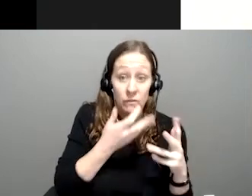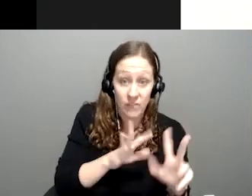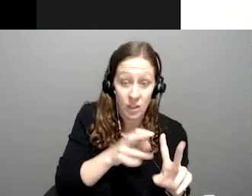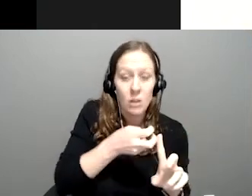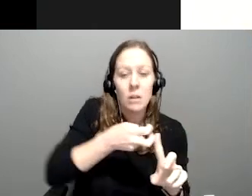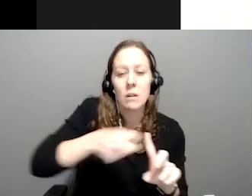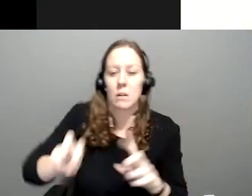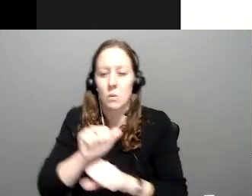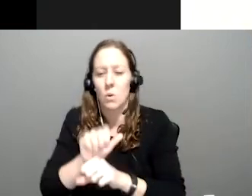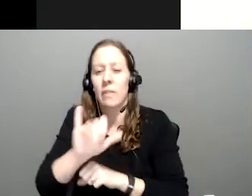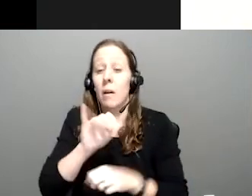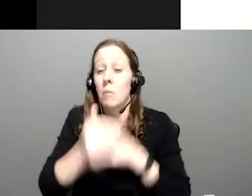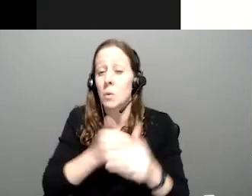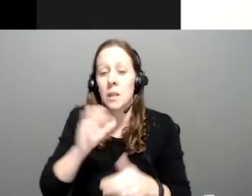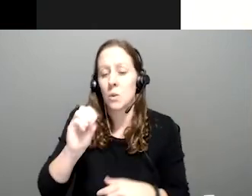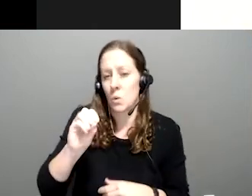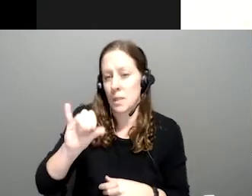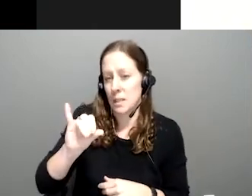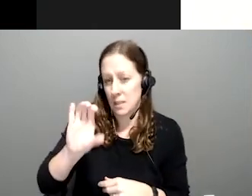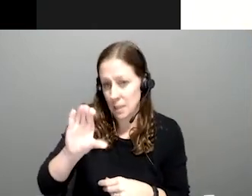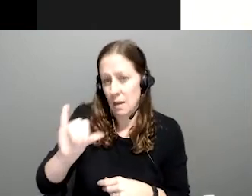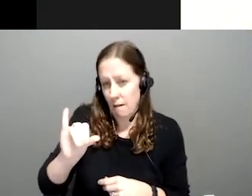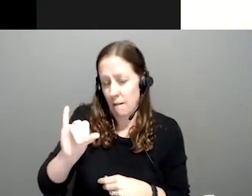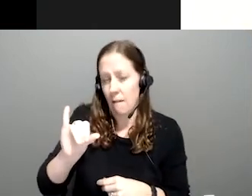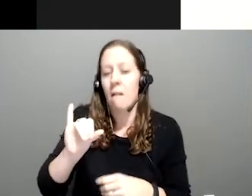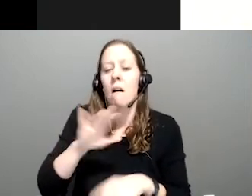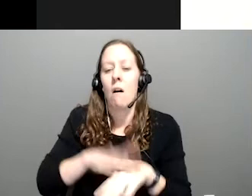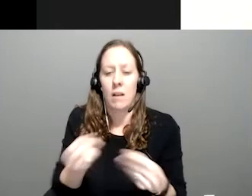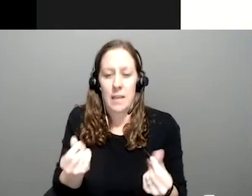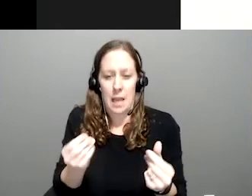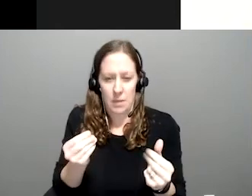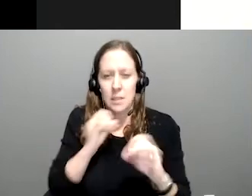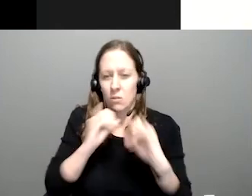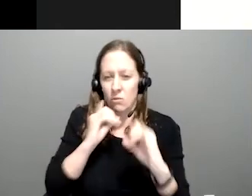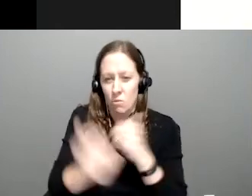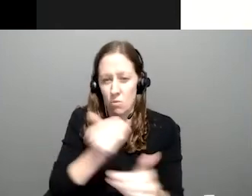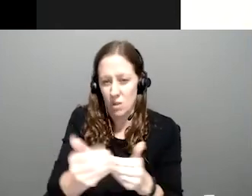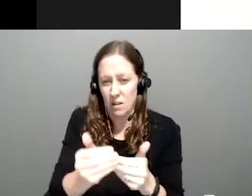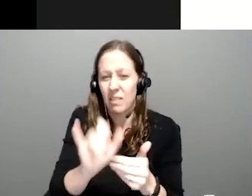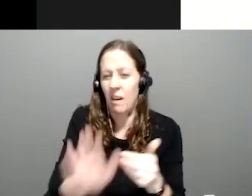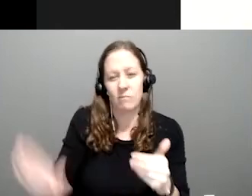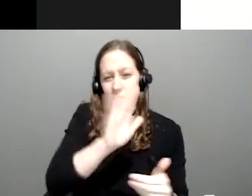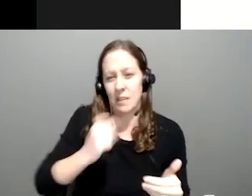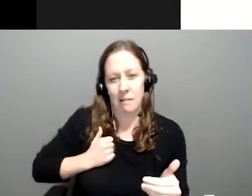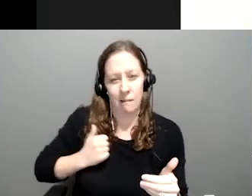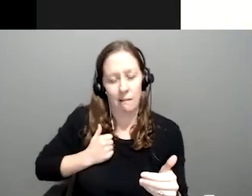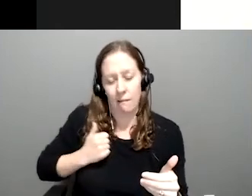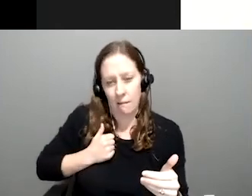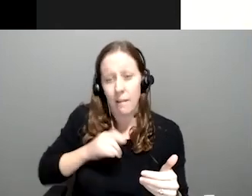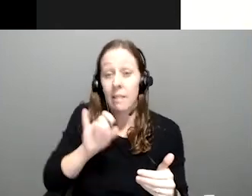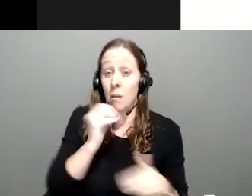the OCI process, so the on-campus interviews that's done across the country. So this is a fairly standardized process.